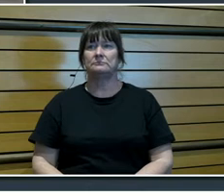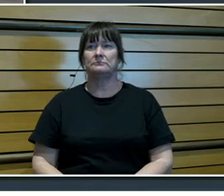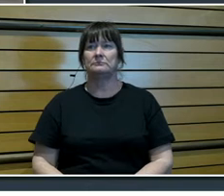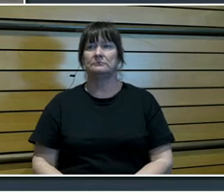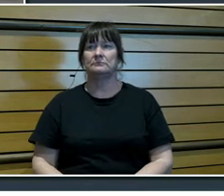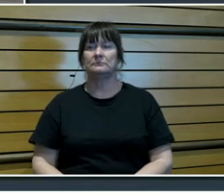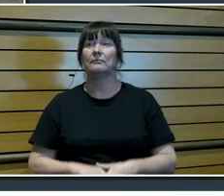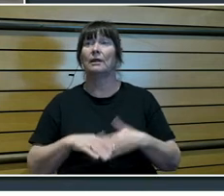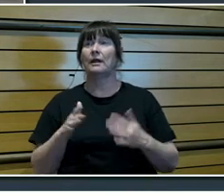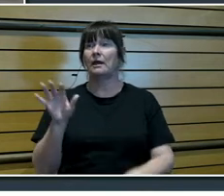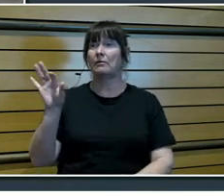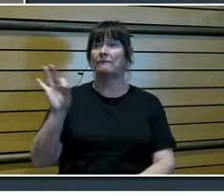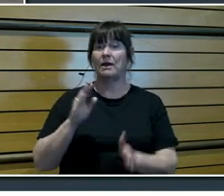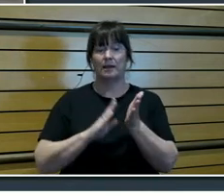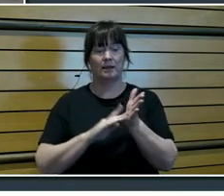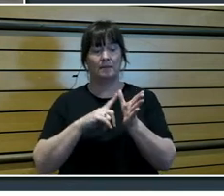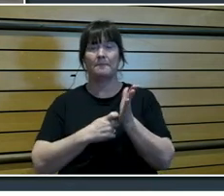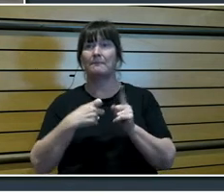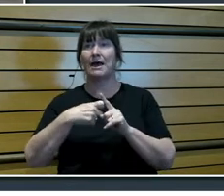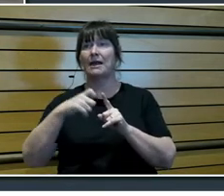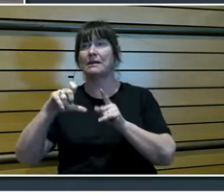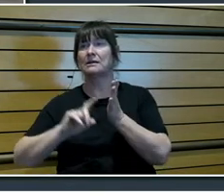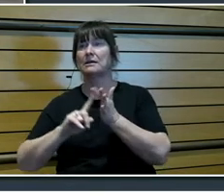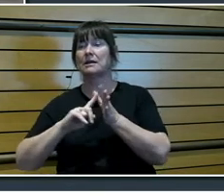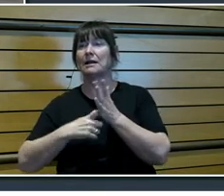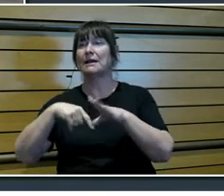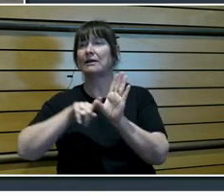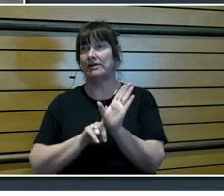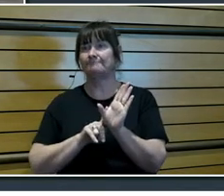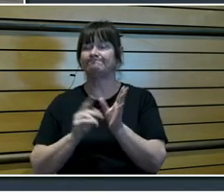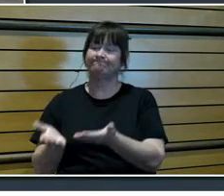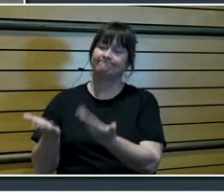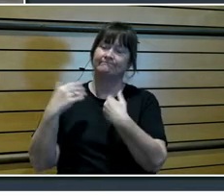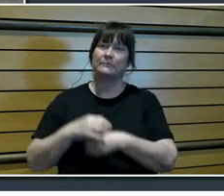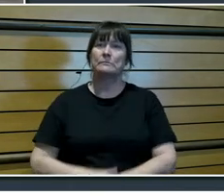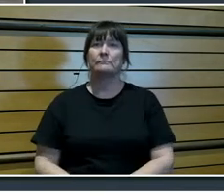I'd now like to invite Mark Cleary up to present to us, please.